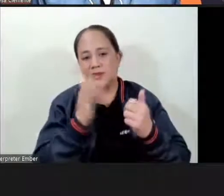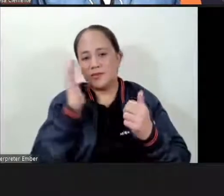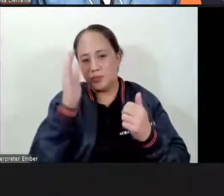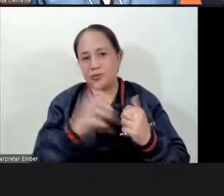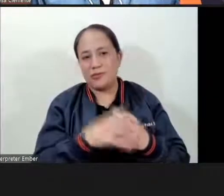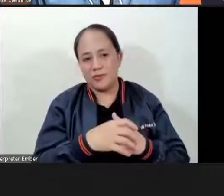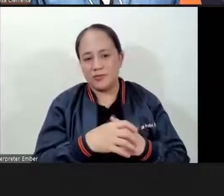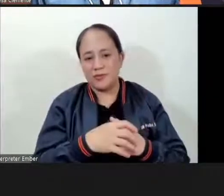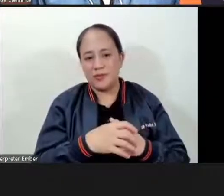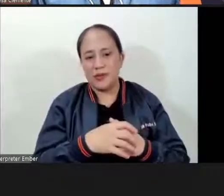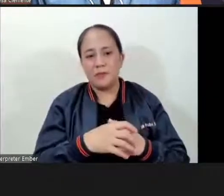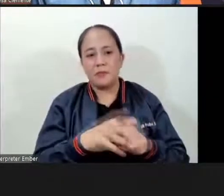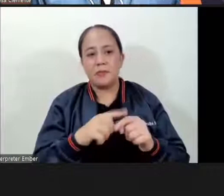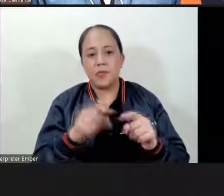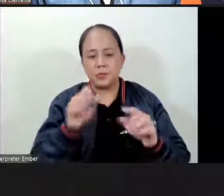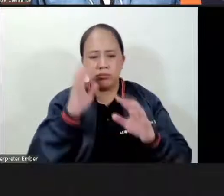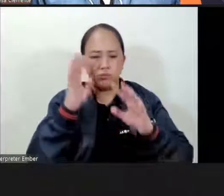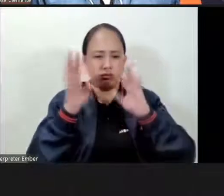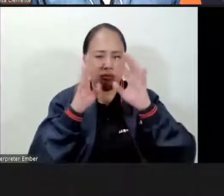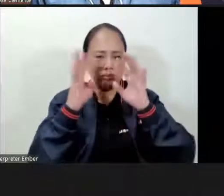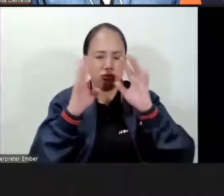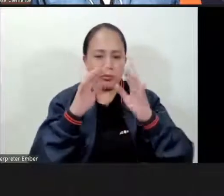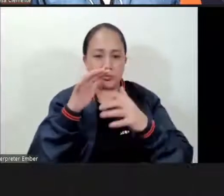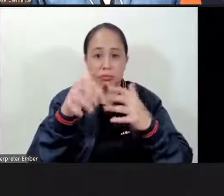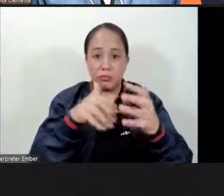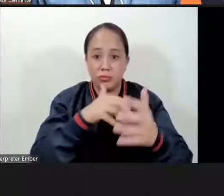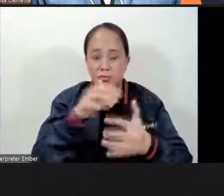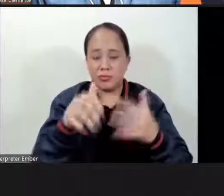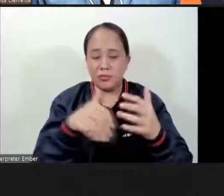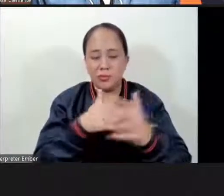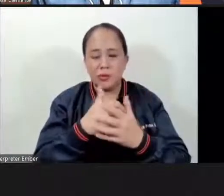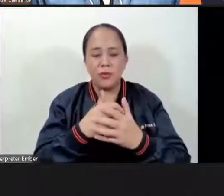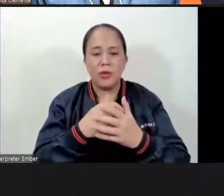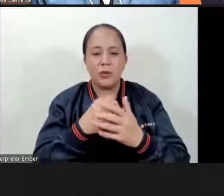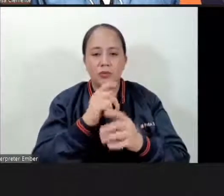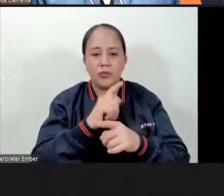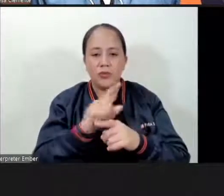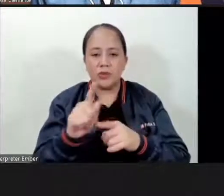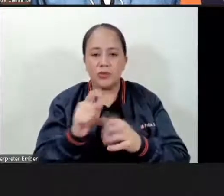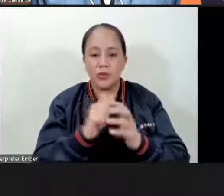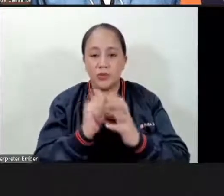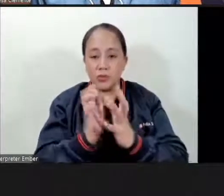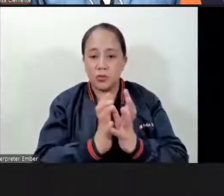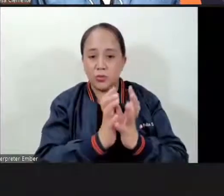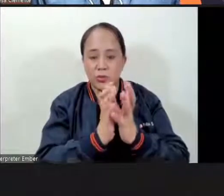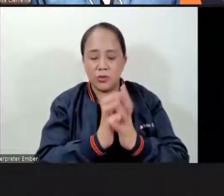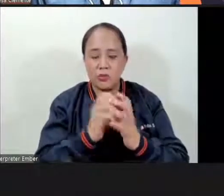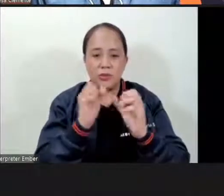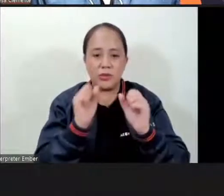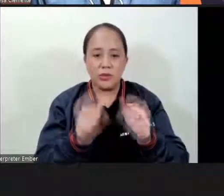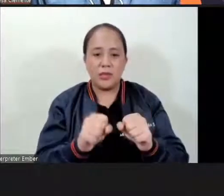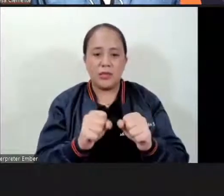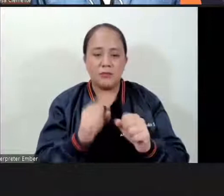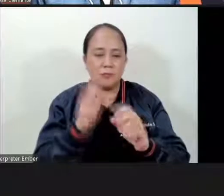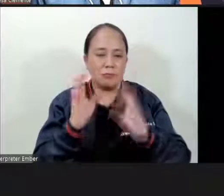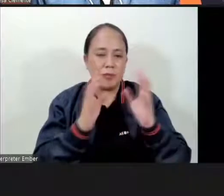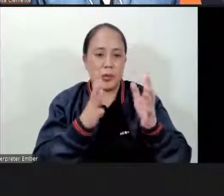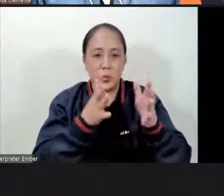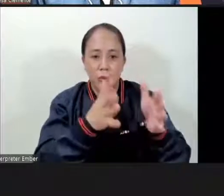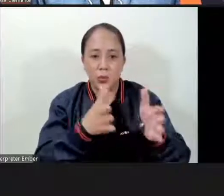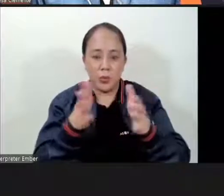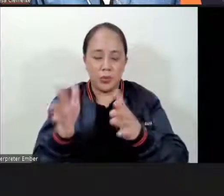future. But with innovation and collaboration po with professionals and communities, we can invent ways po